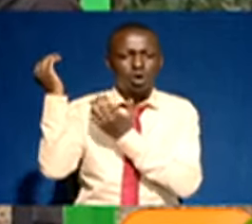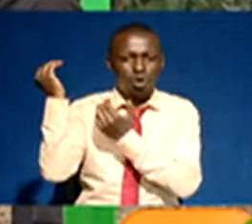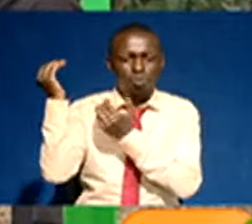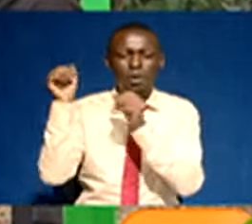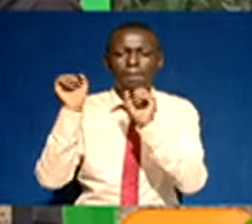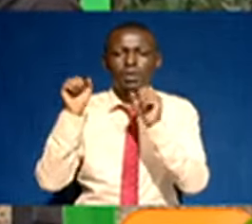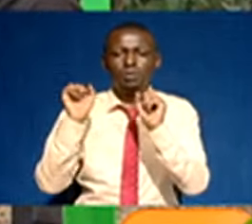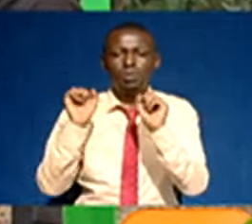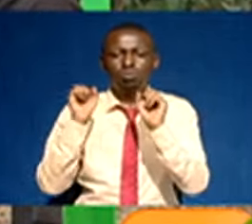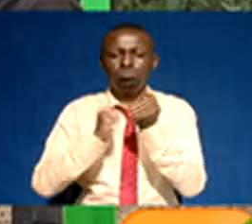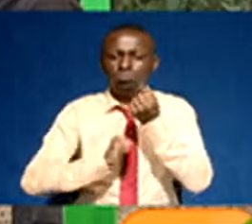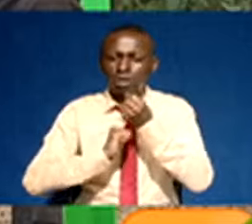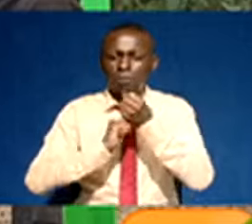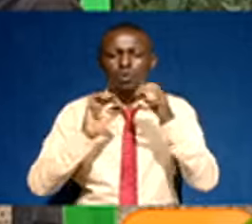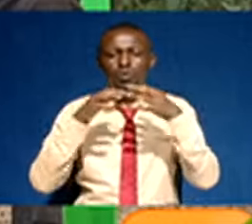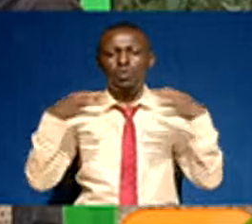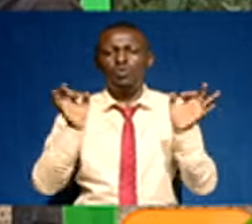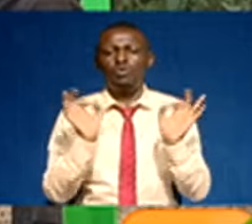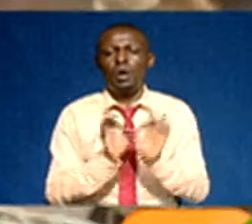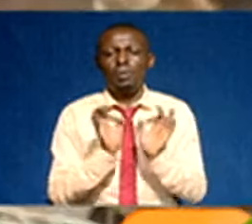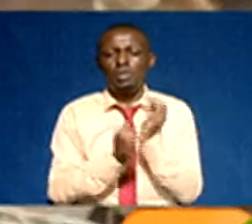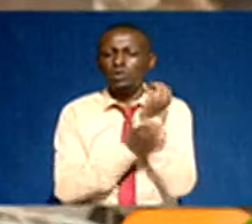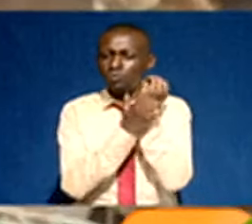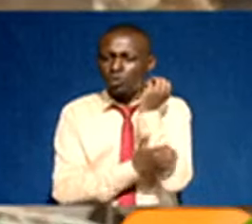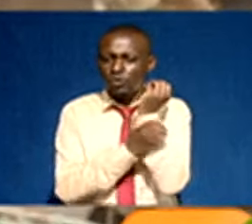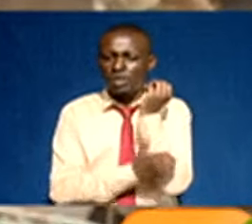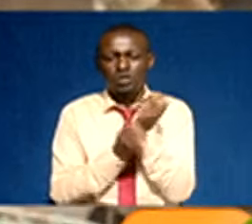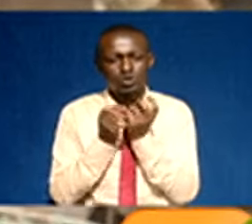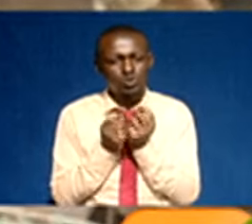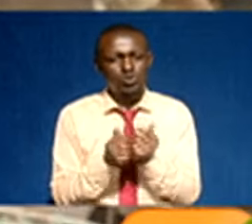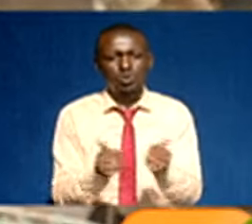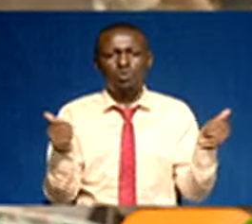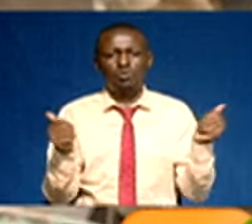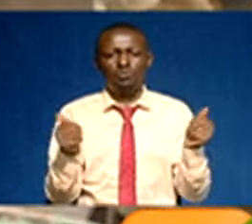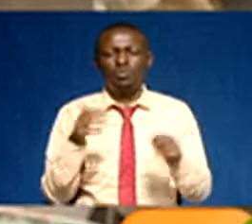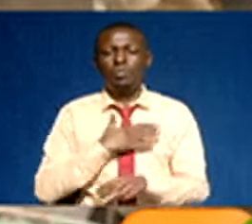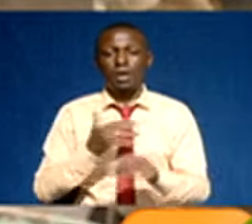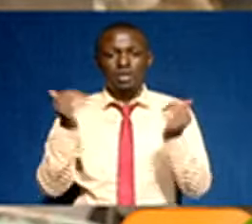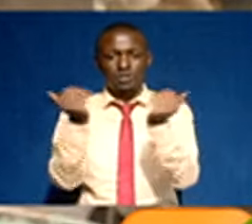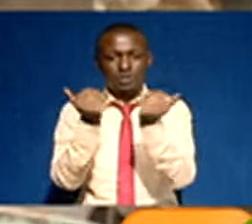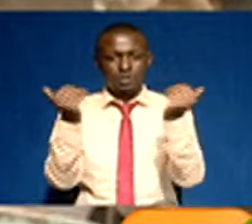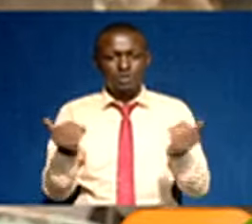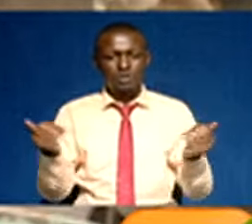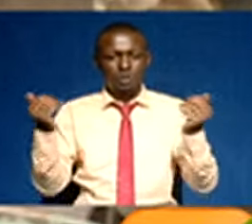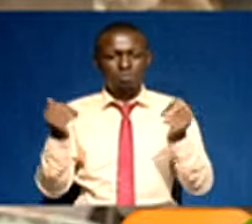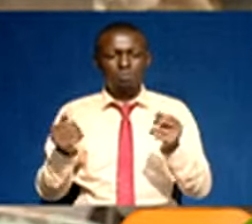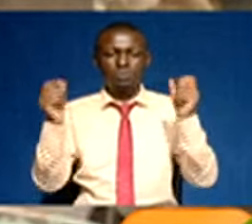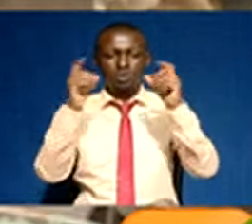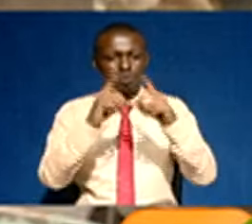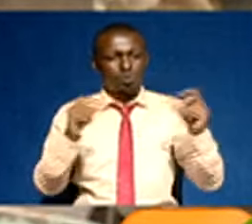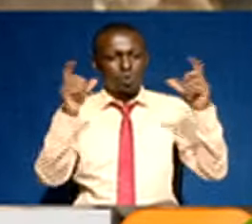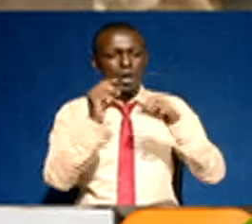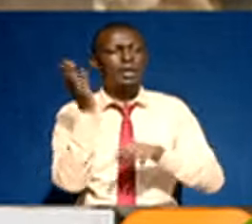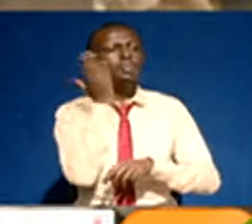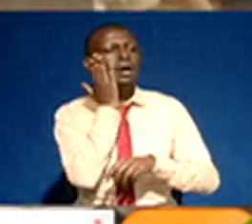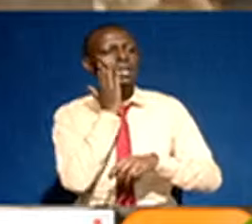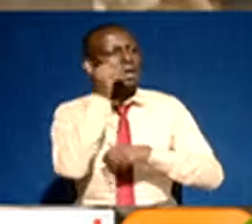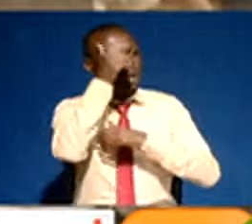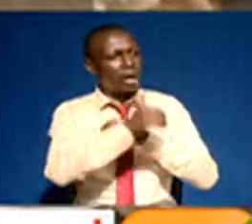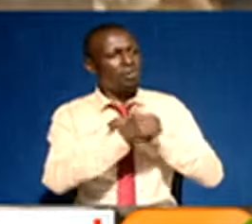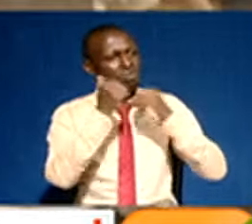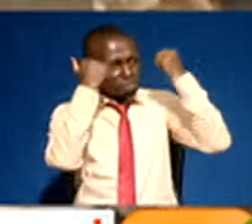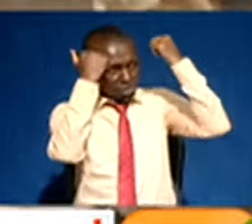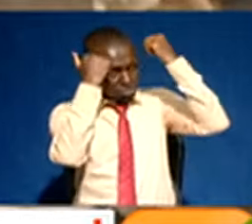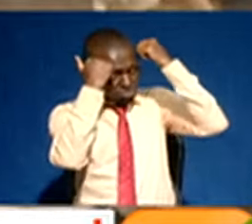get the family out of abject poverty. Kwa sababu watoto wangu walikuwa wameniambia mom sisi tukusoma